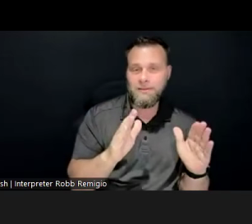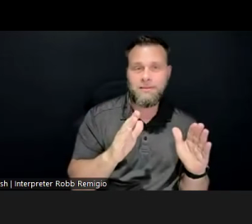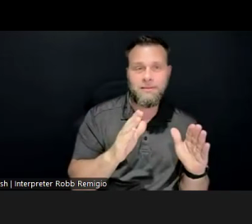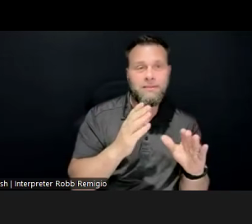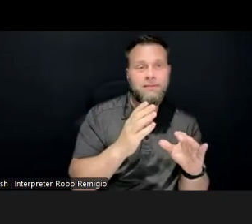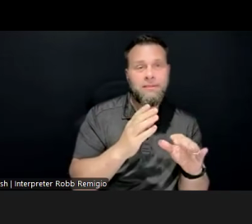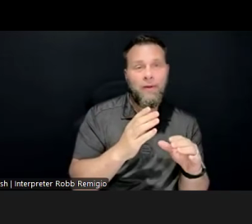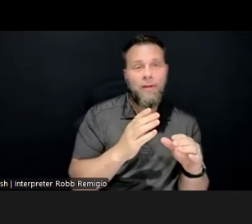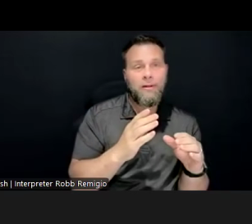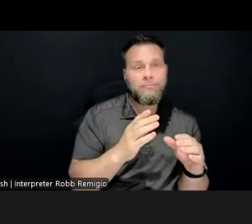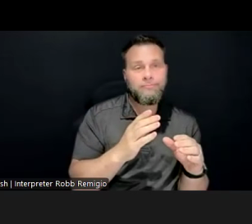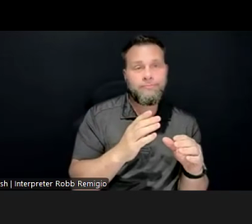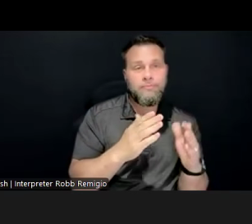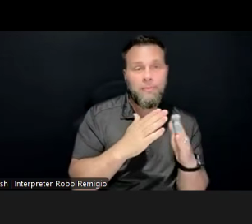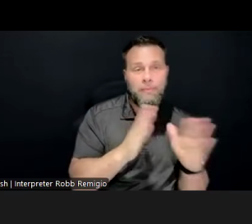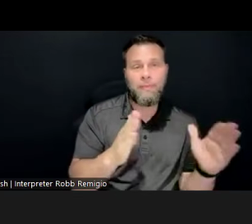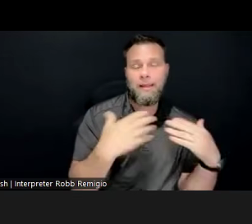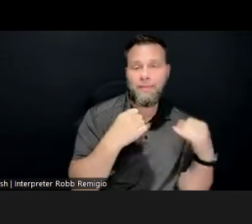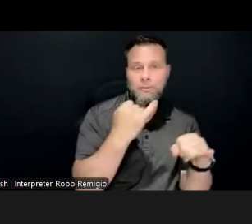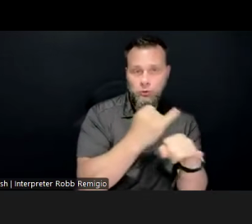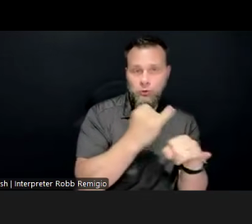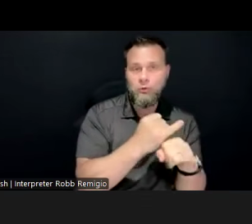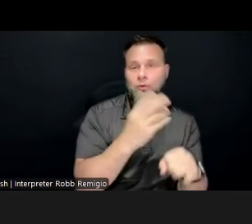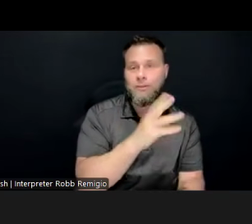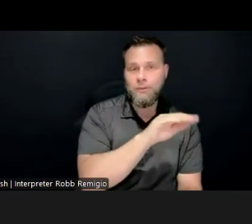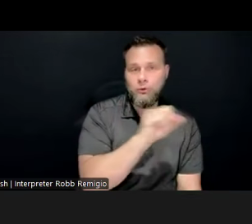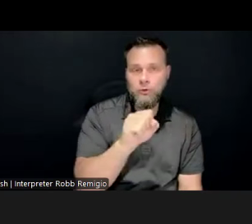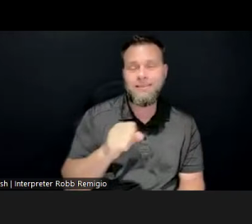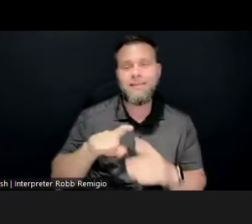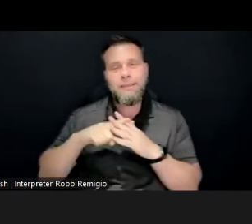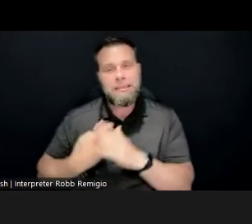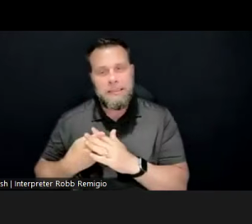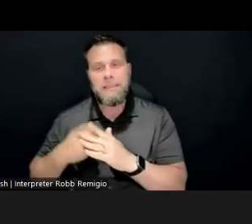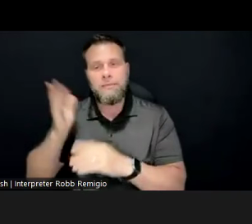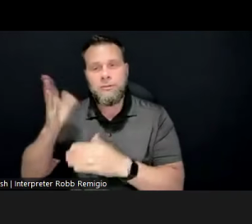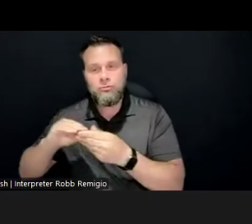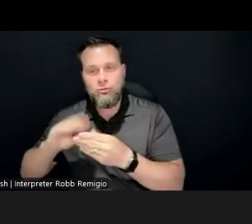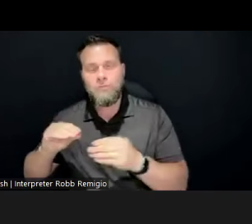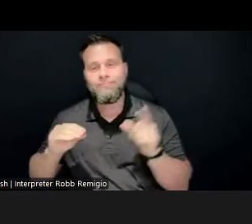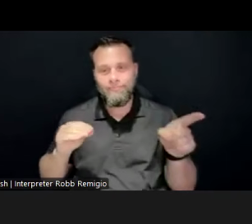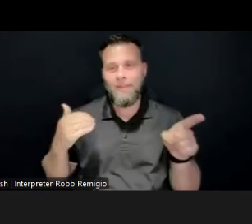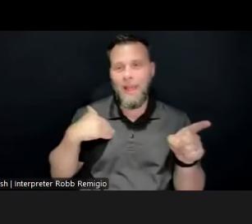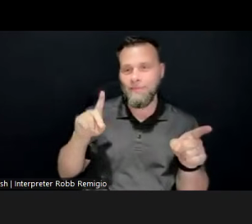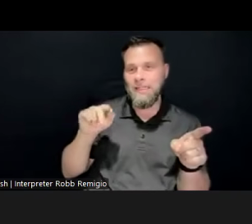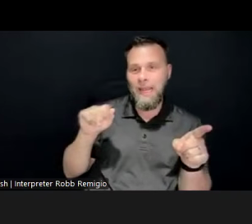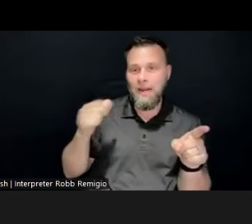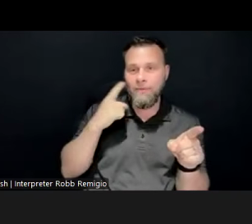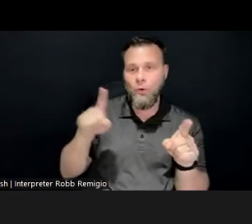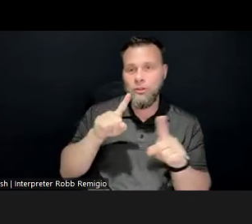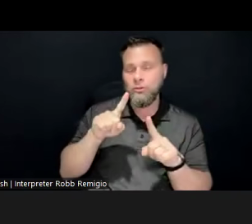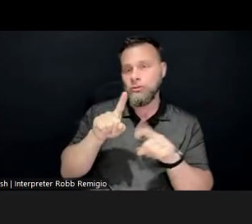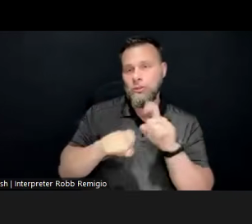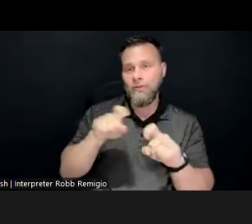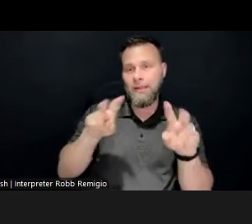as Rebecca described at the beginning of our talk, pulled the data for the survey